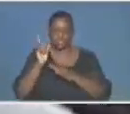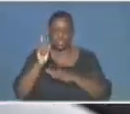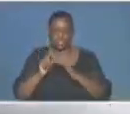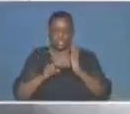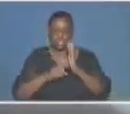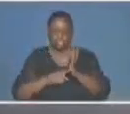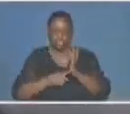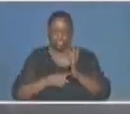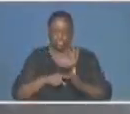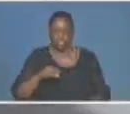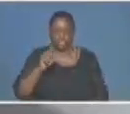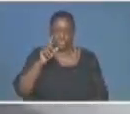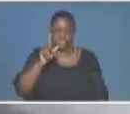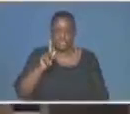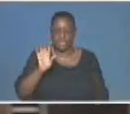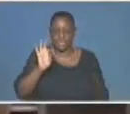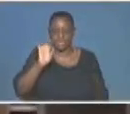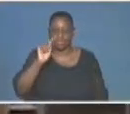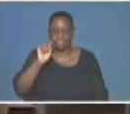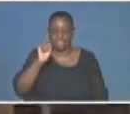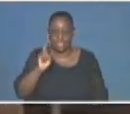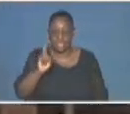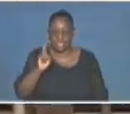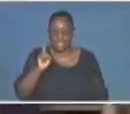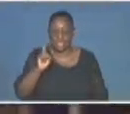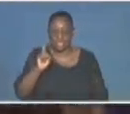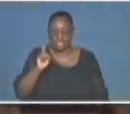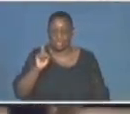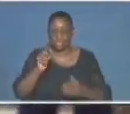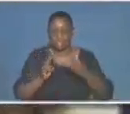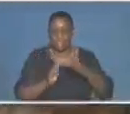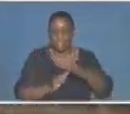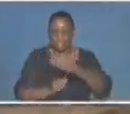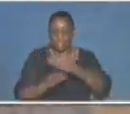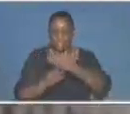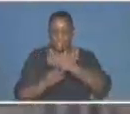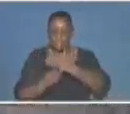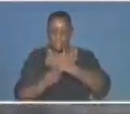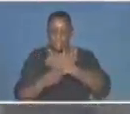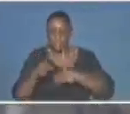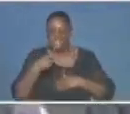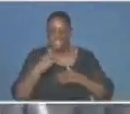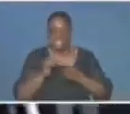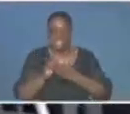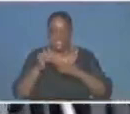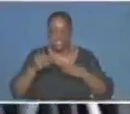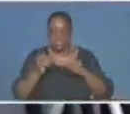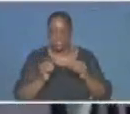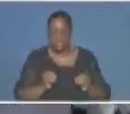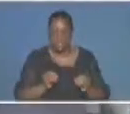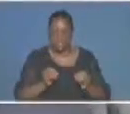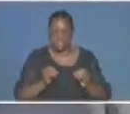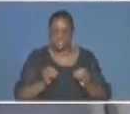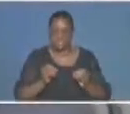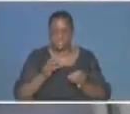FTX's bankruptcy filing following the fall of the former cryptocurrency giant. The Office of the Attorney General, the Ministries of